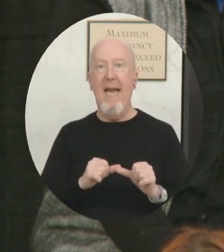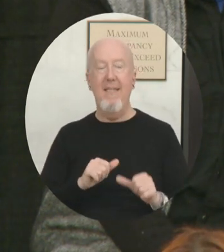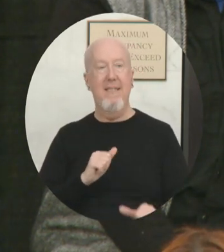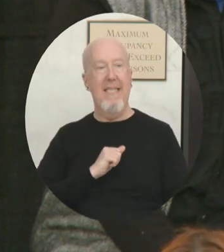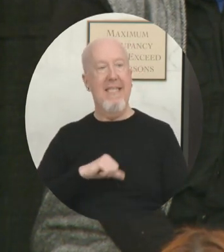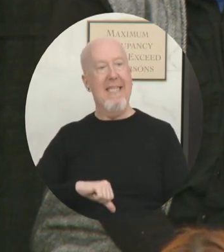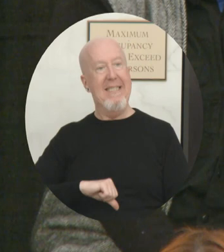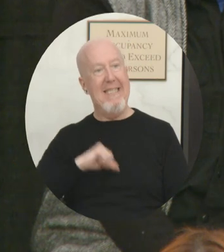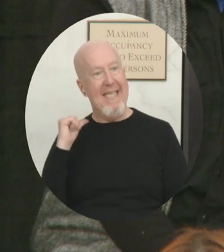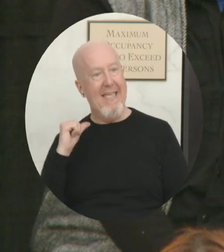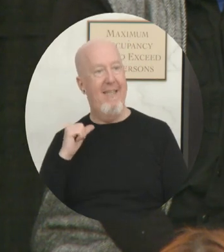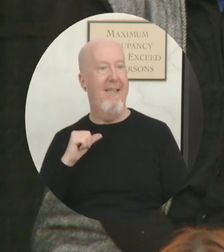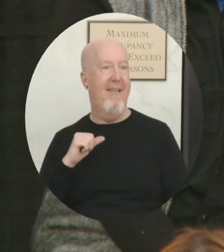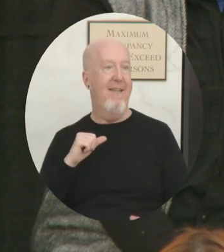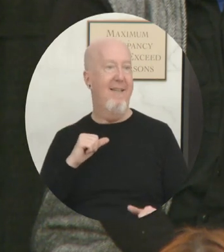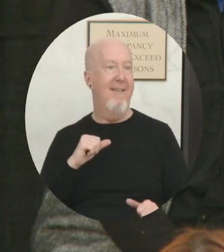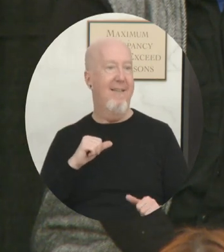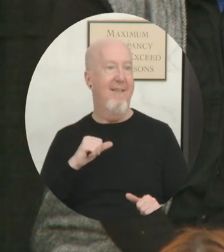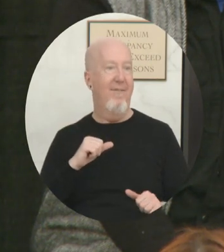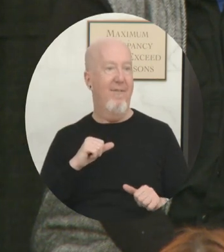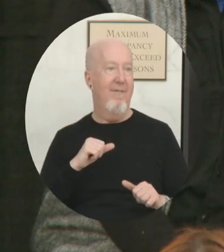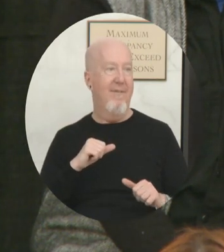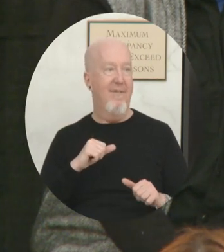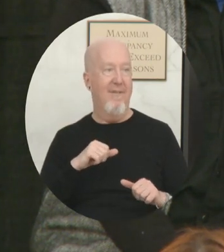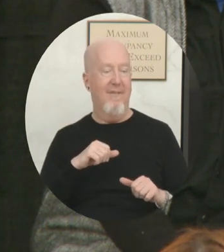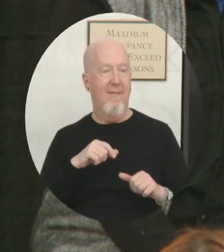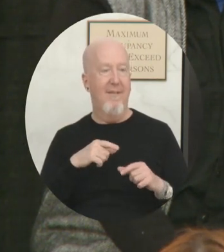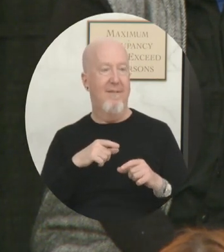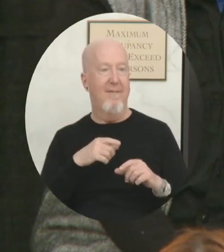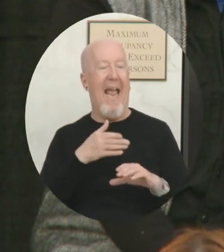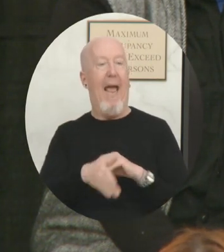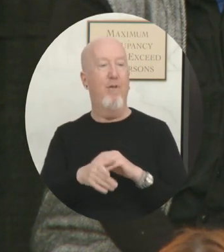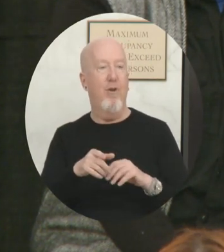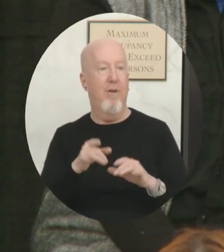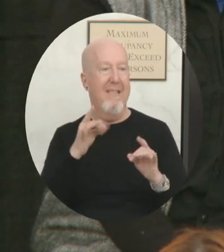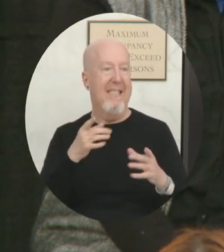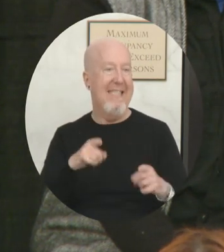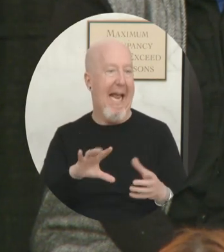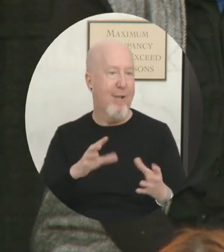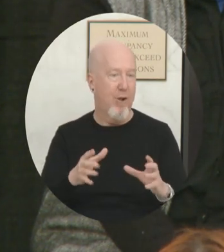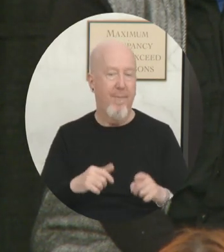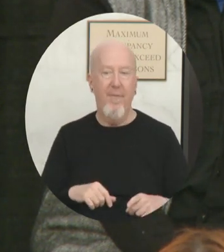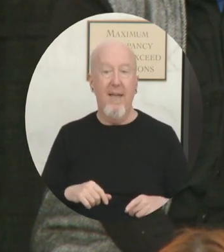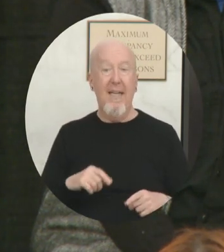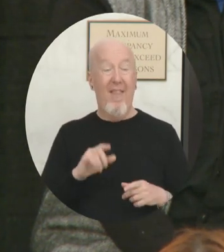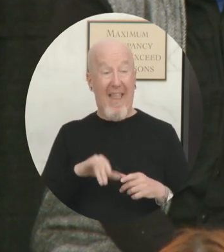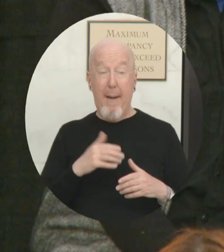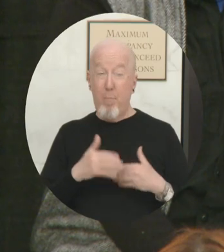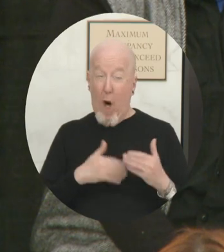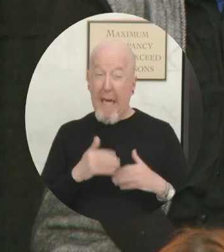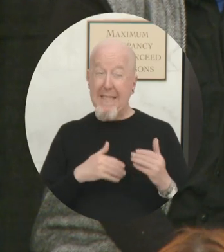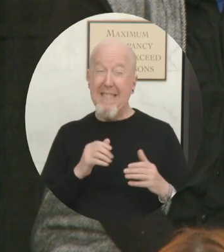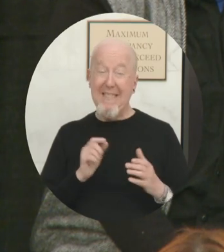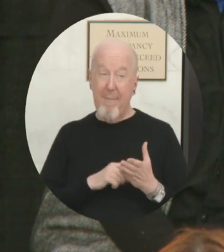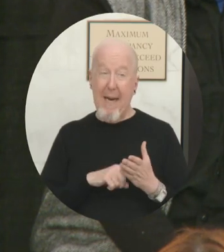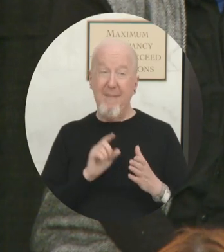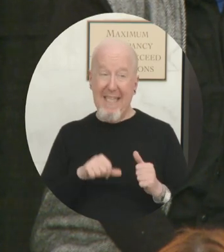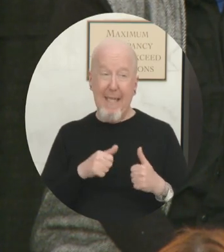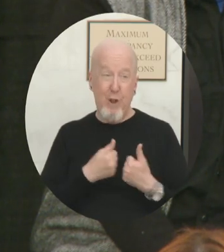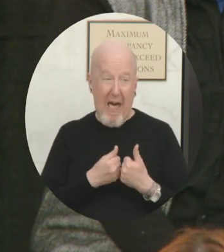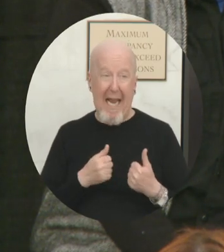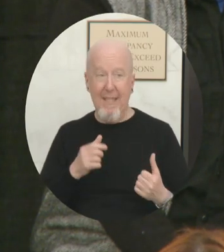of a disaster. And while that process can sometimes be challenging, the outcome of your